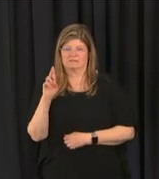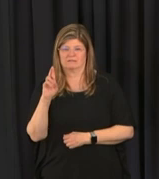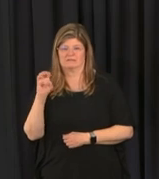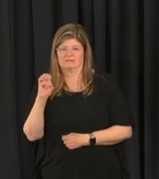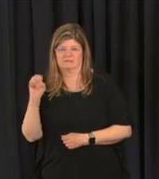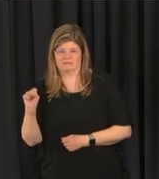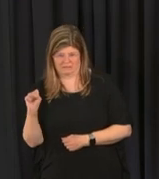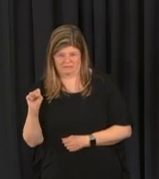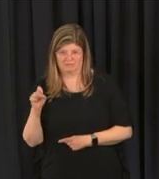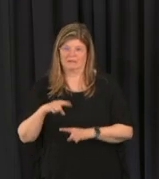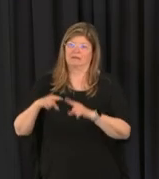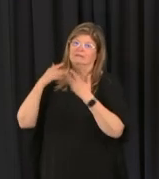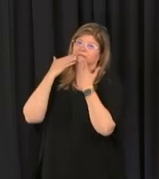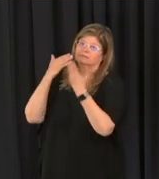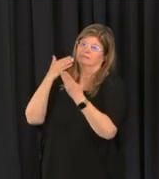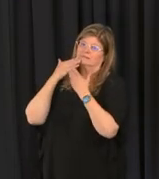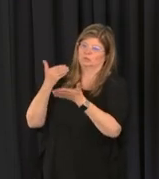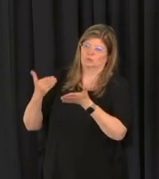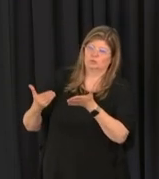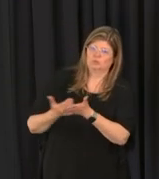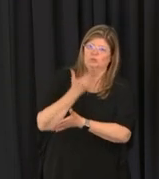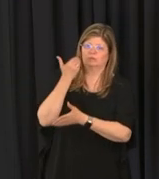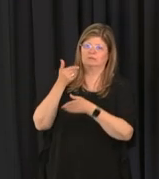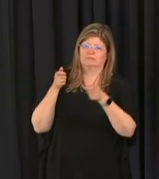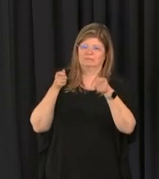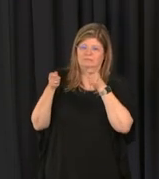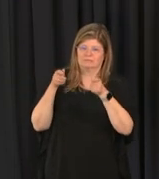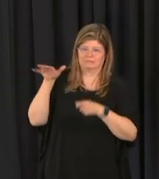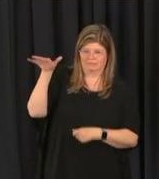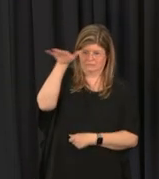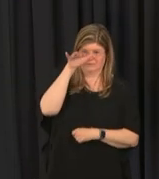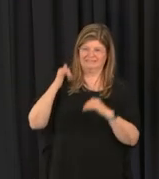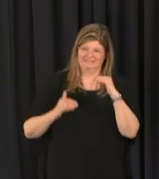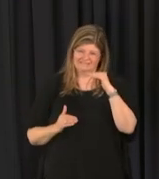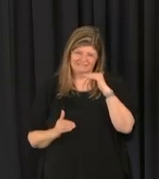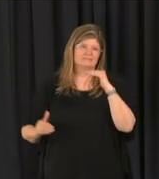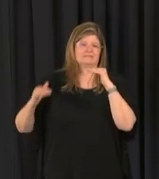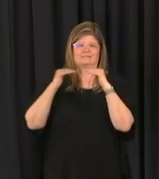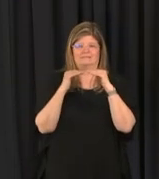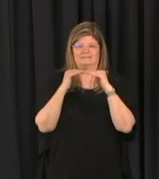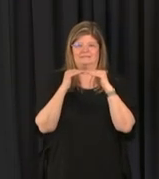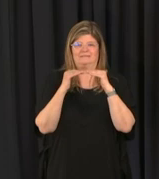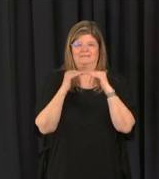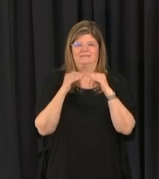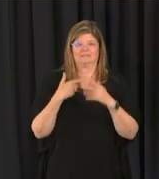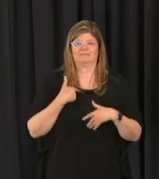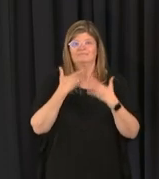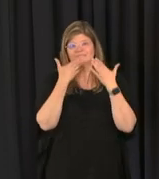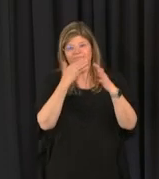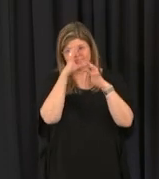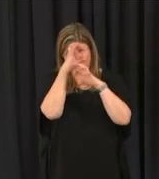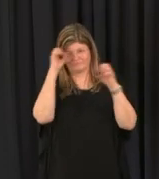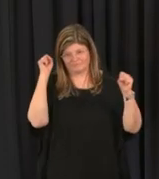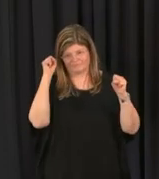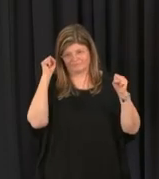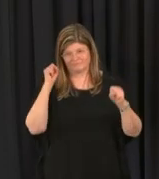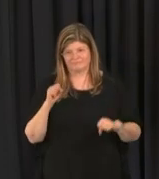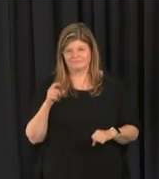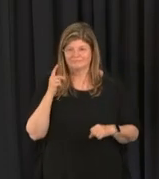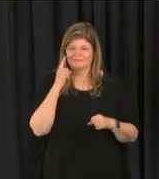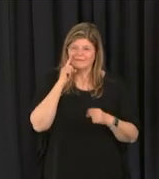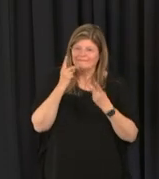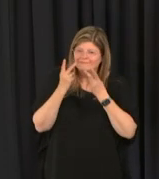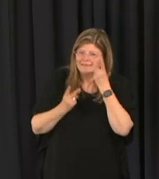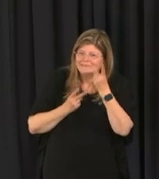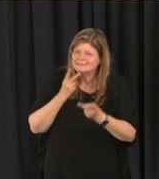the administration and the Congress corrected that. Second, we want to thank the President for visiting